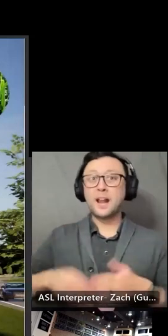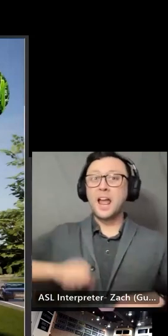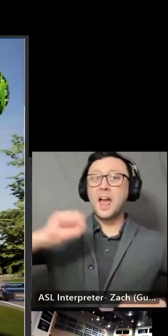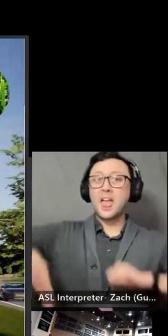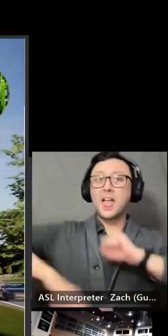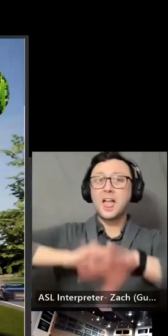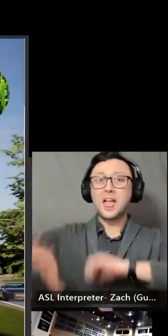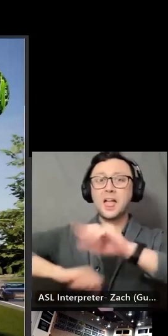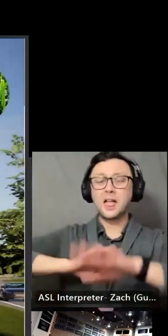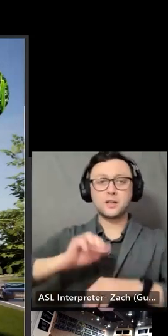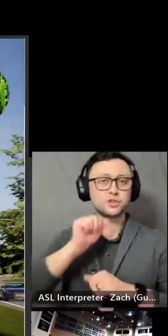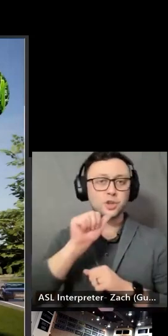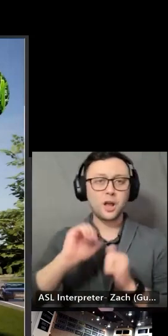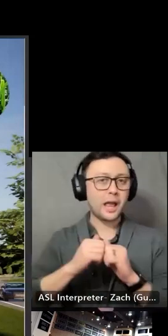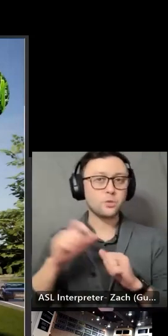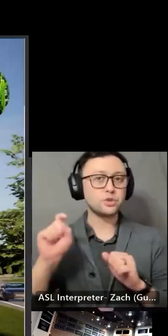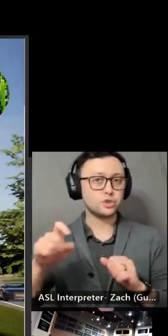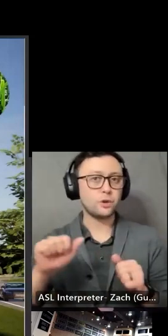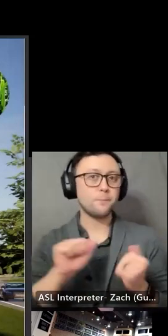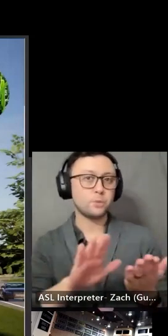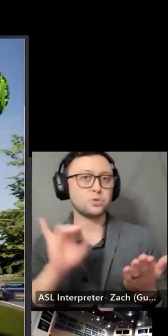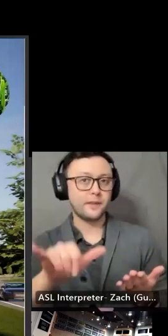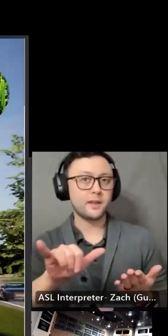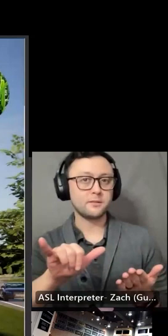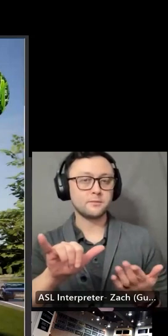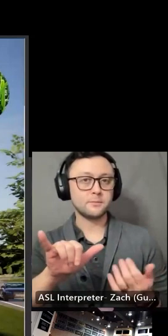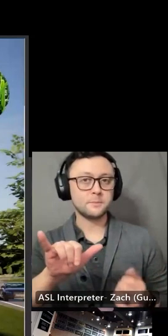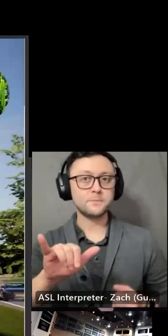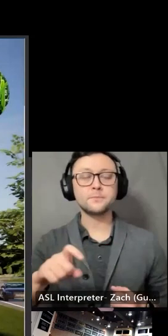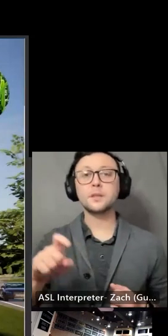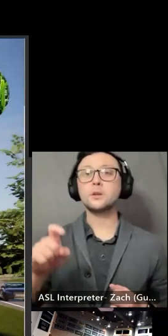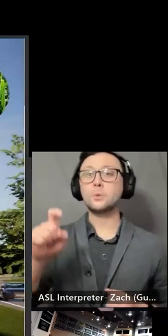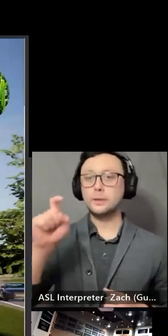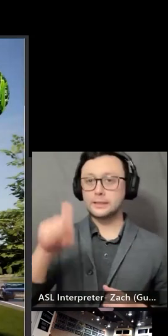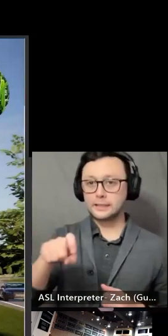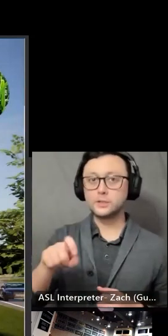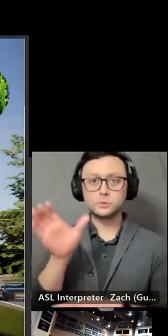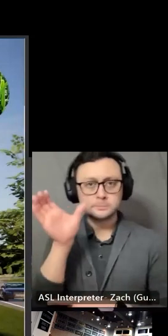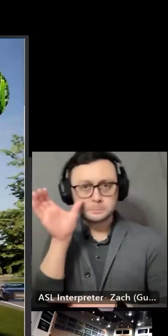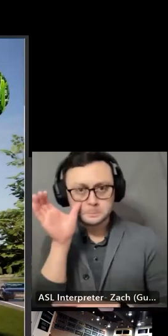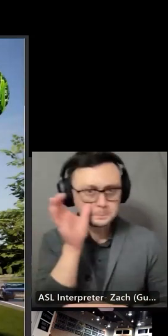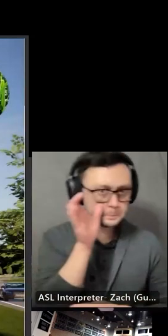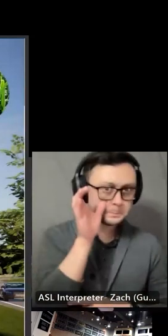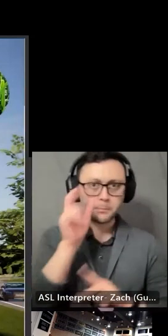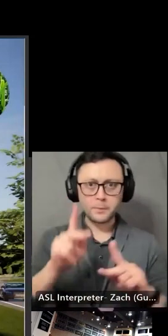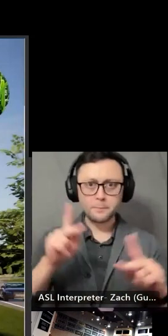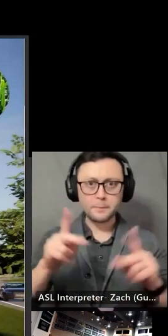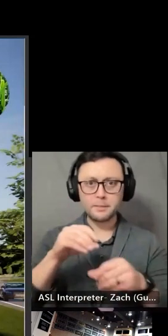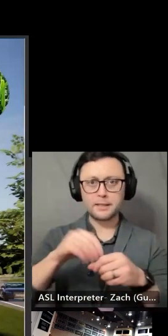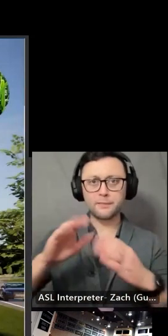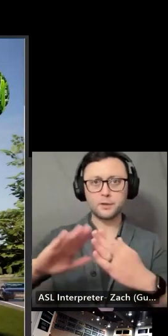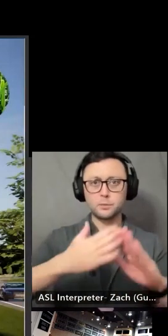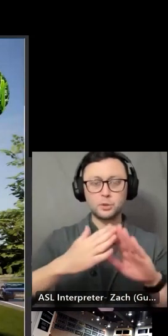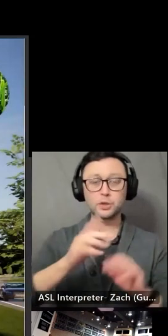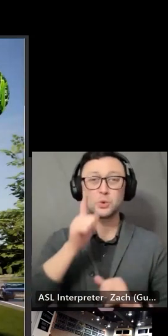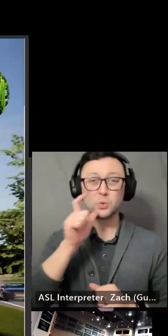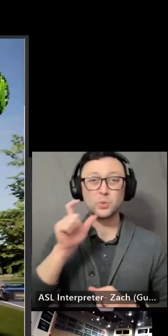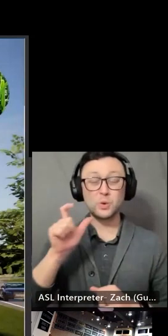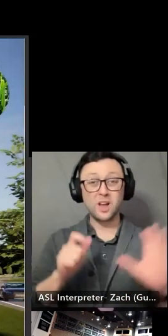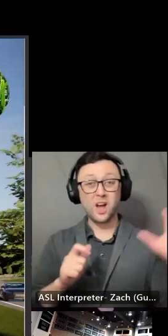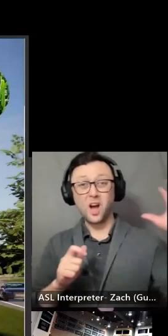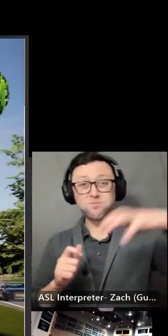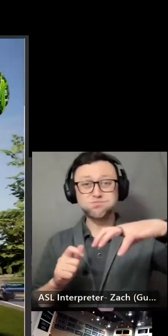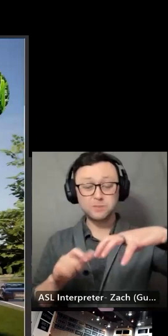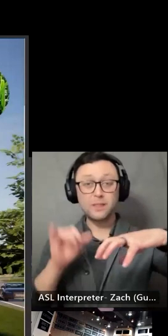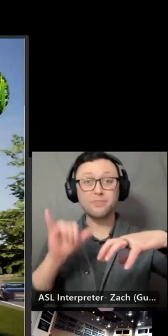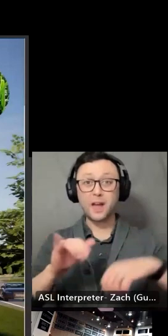we should approach it. What we need to be doing is listening to the people in this community who have to live with this project, as